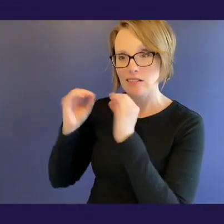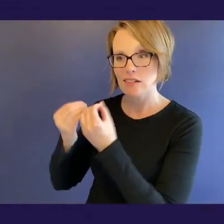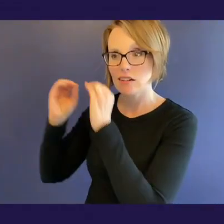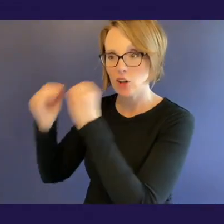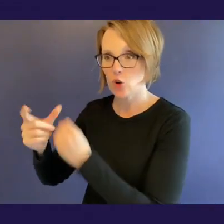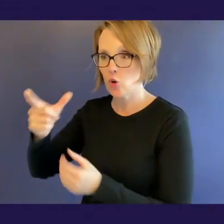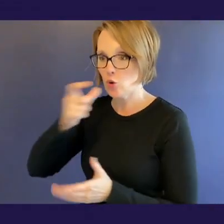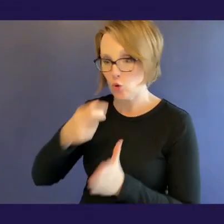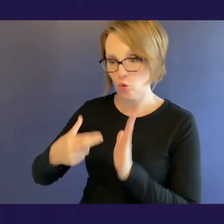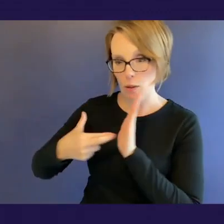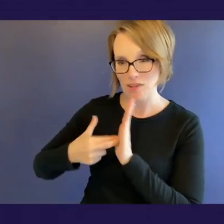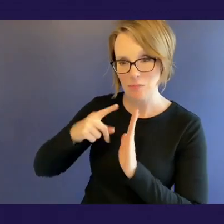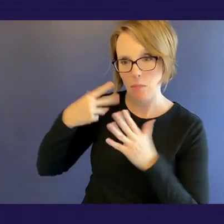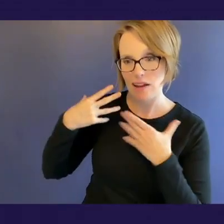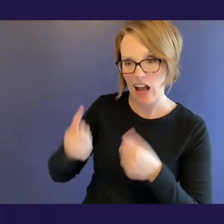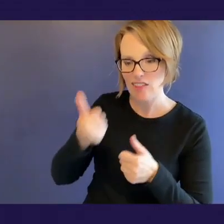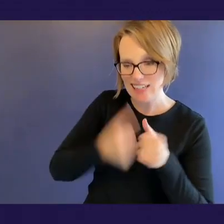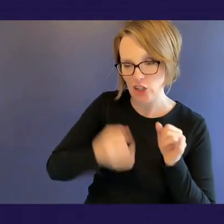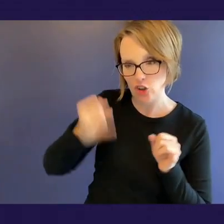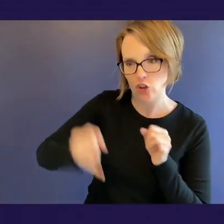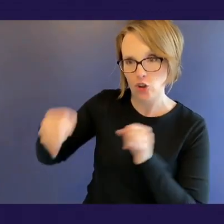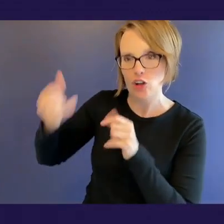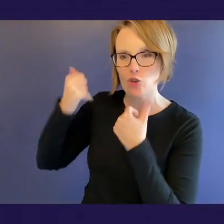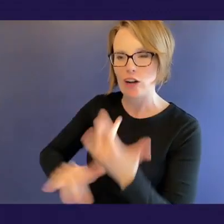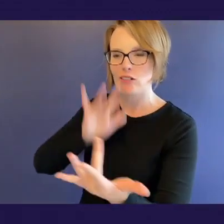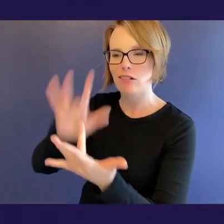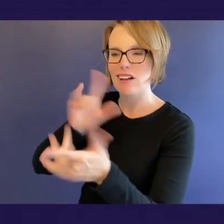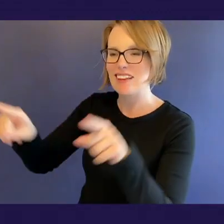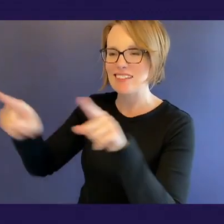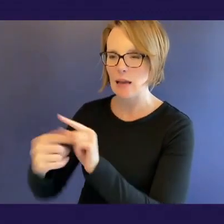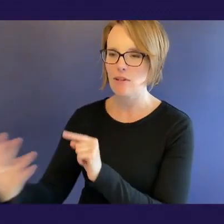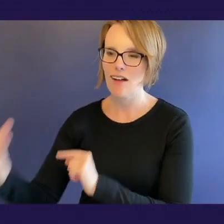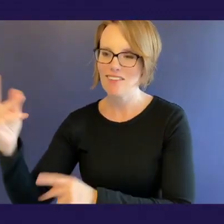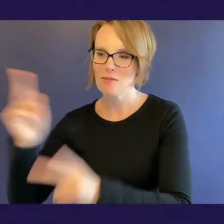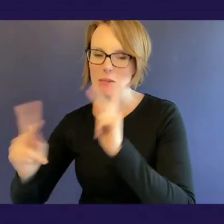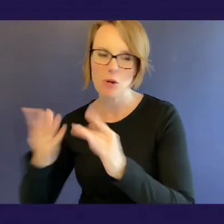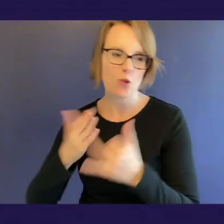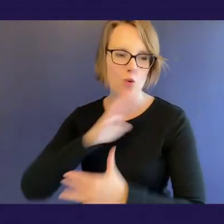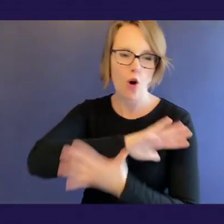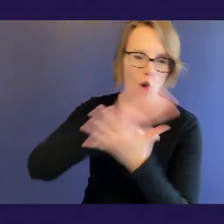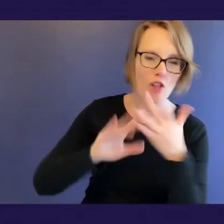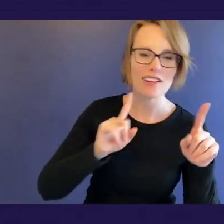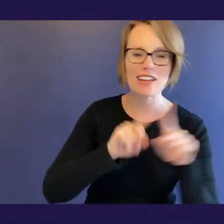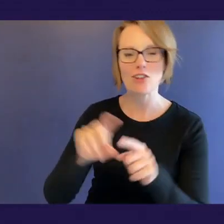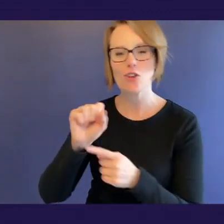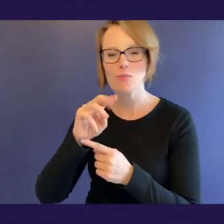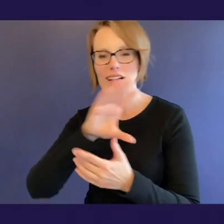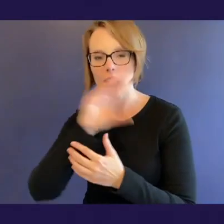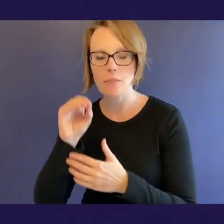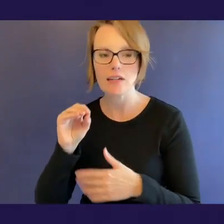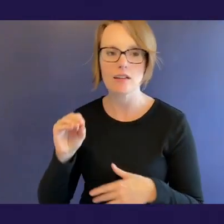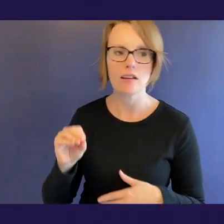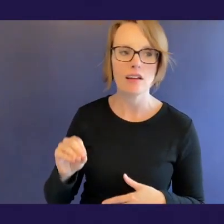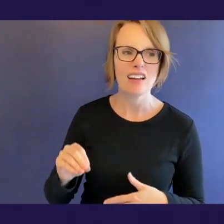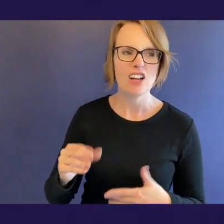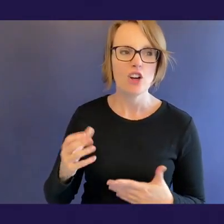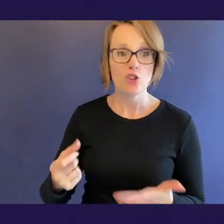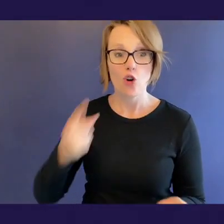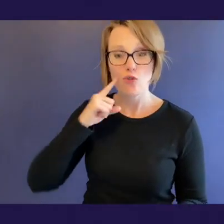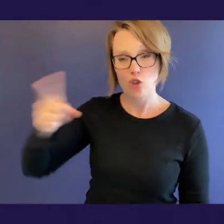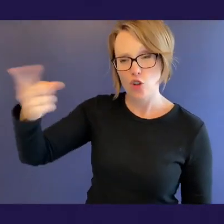all trying to get in touch with the same 5 people at all the different social media companies. So it becomes a game of whack-a-mole for them,